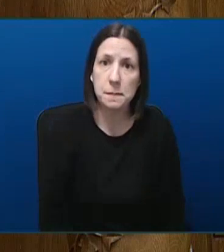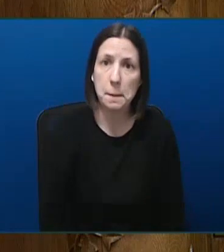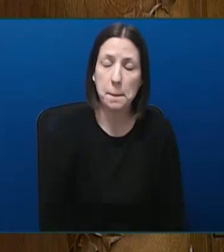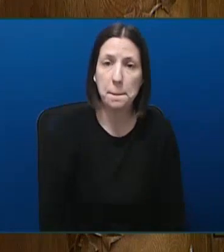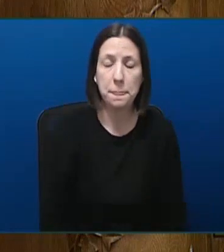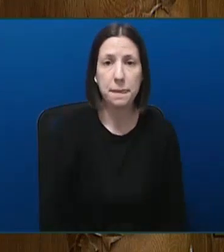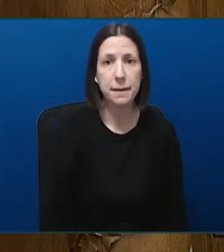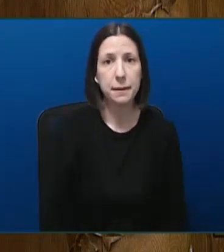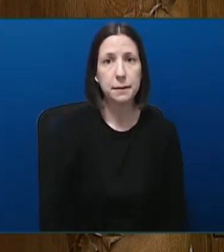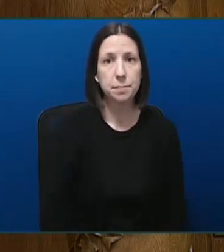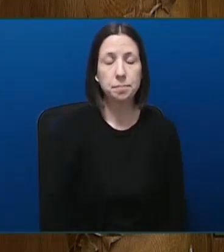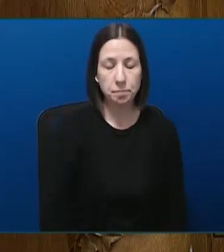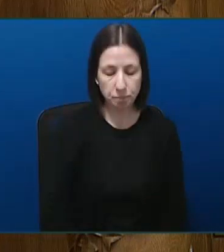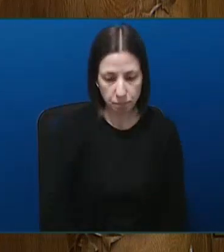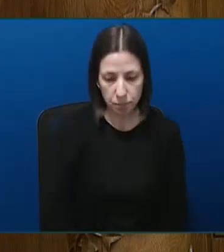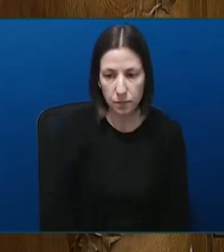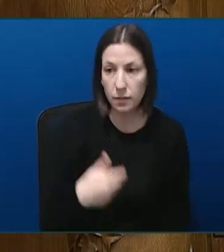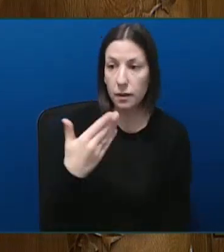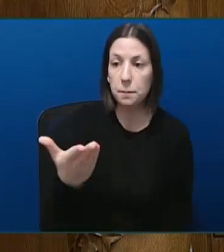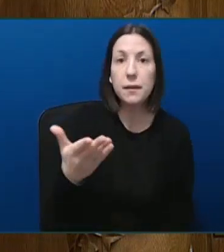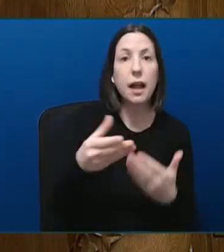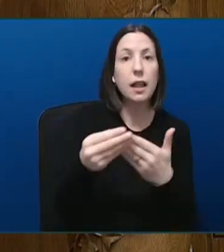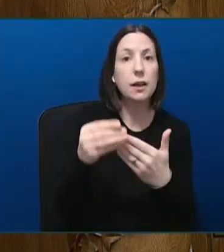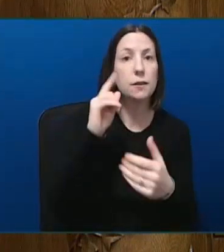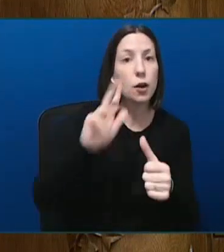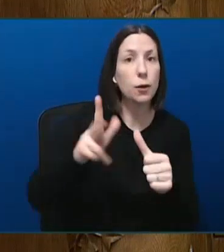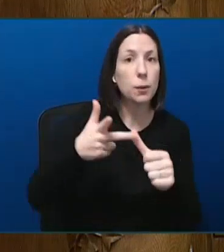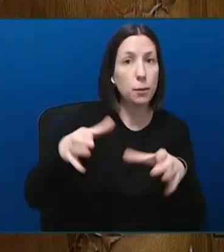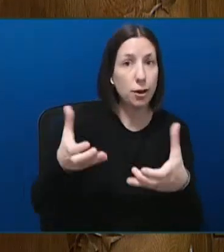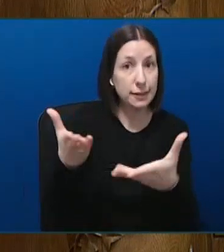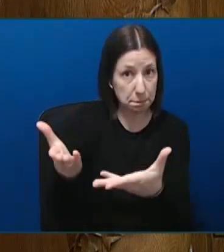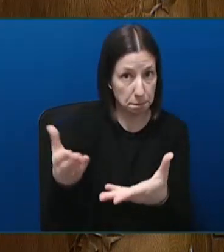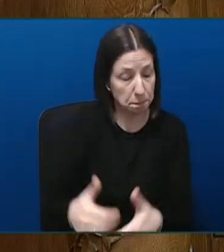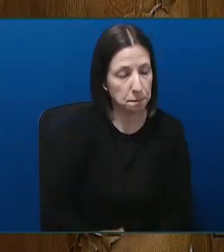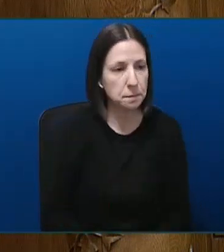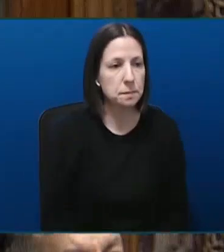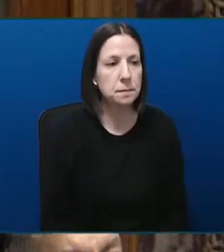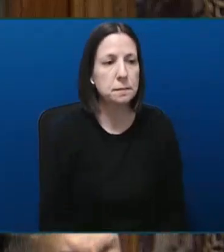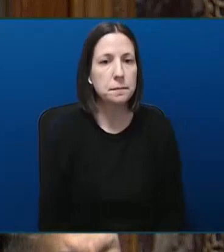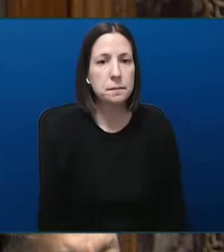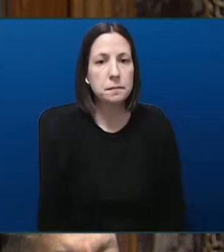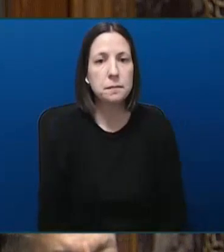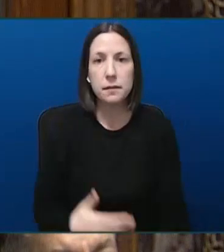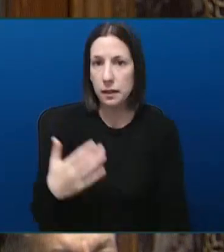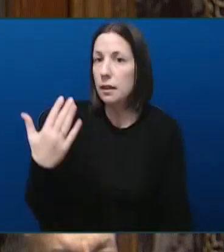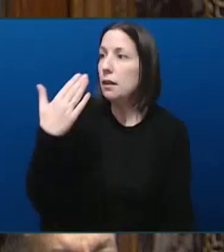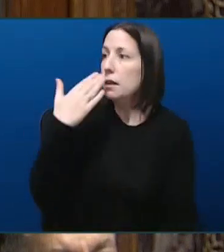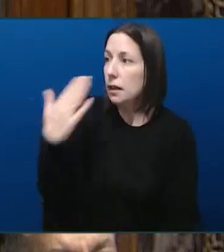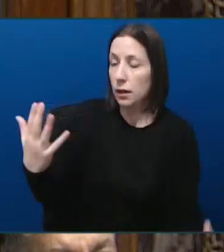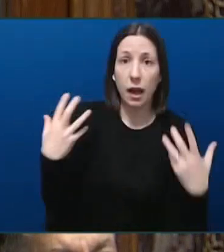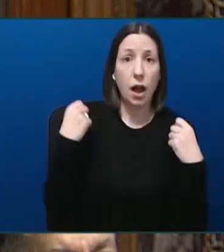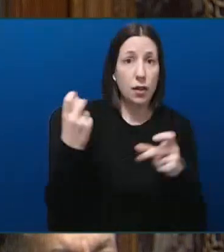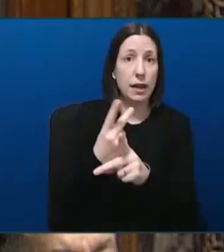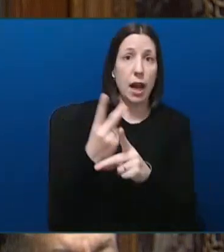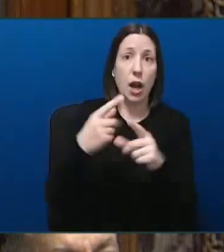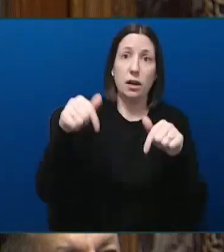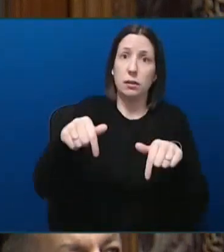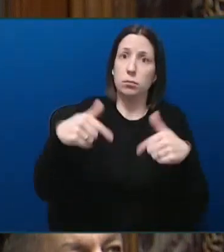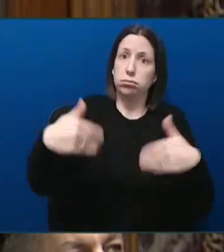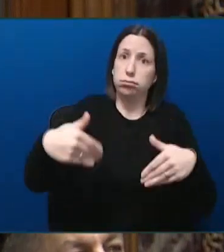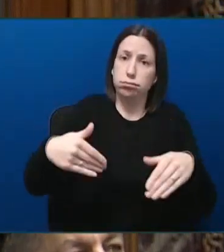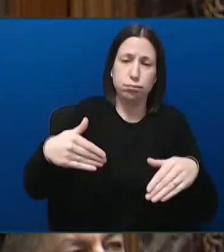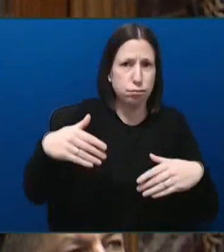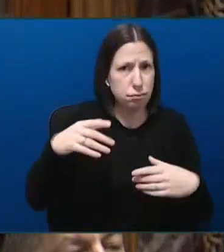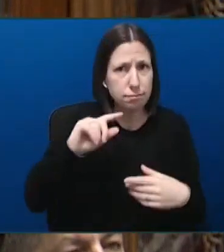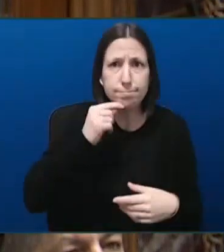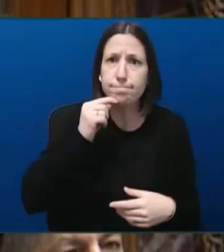Leader of the third party. Thank you, Honourable Speaker. Healthcare in this province is in dire straits, and here on Vancouver Island the problems are severe. This was